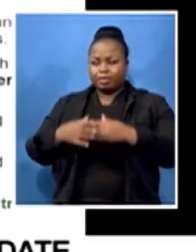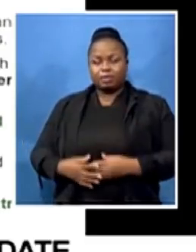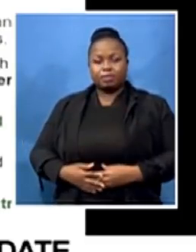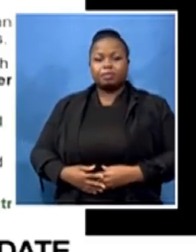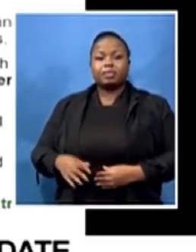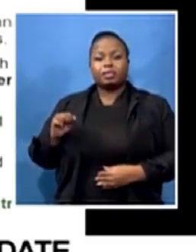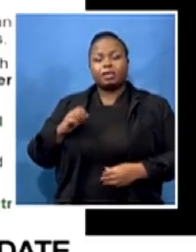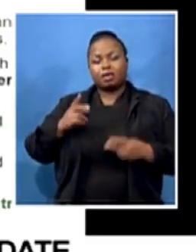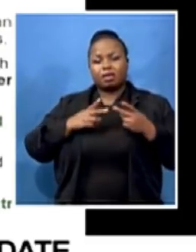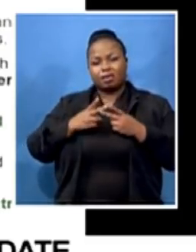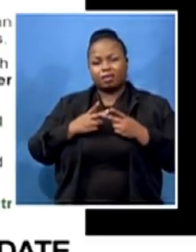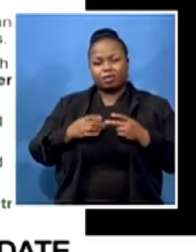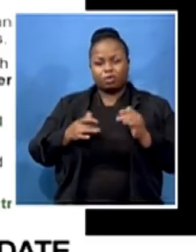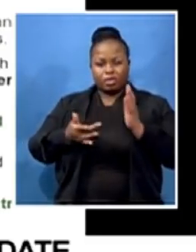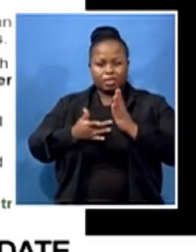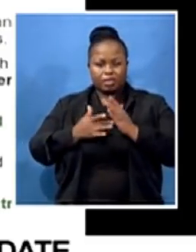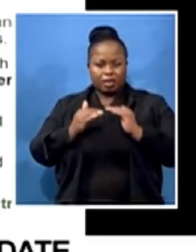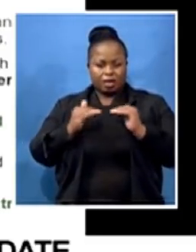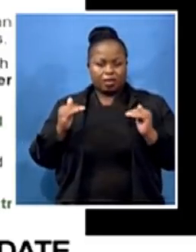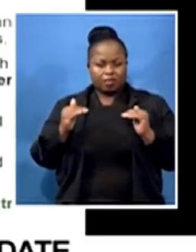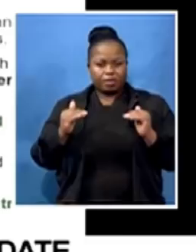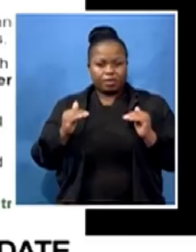net joint, but